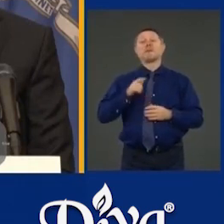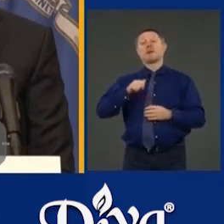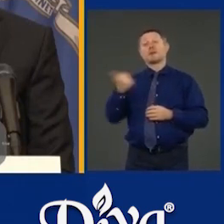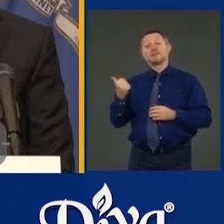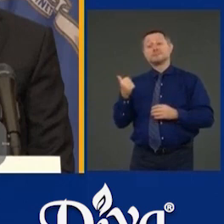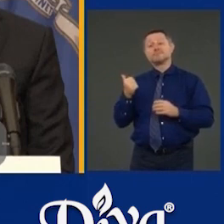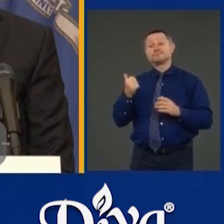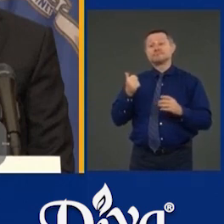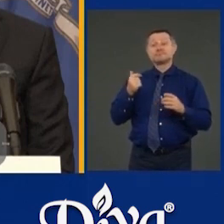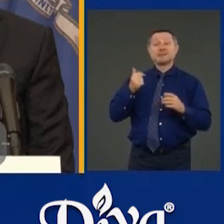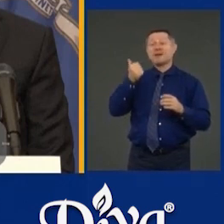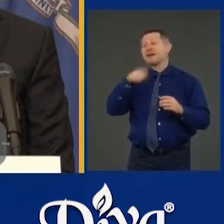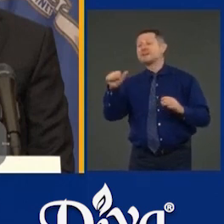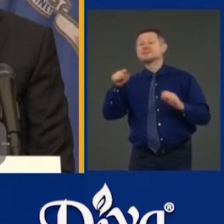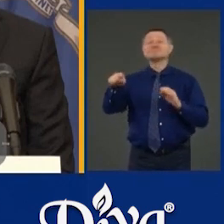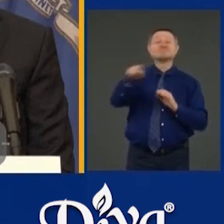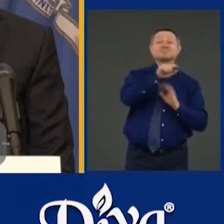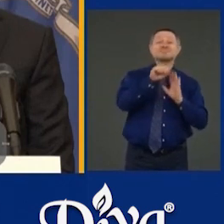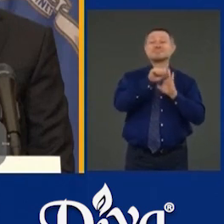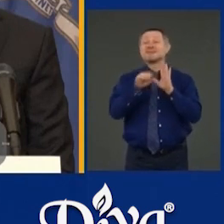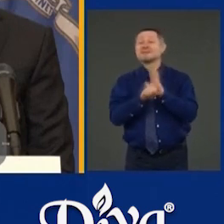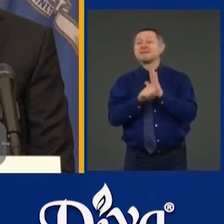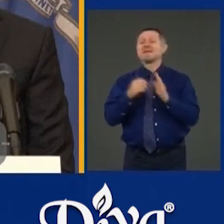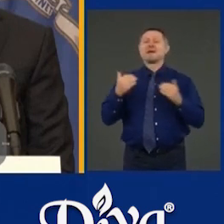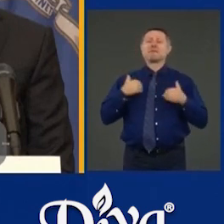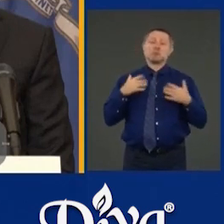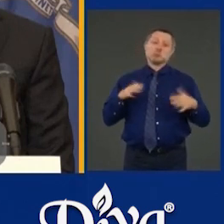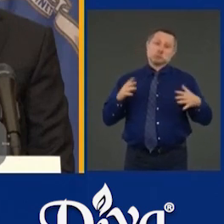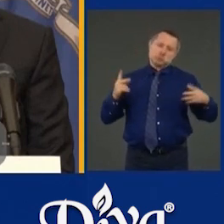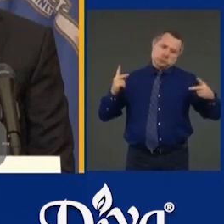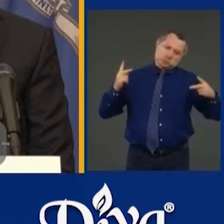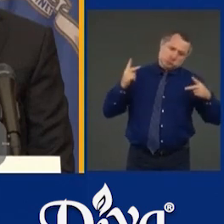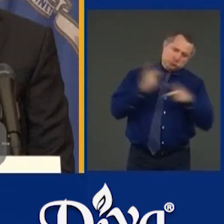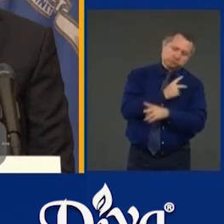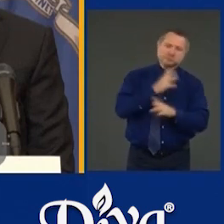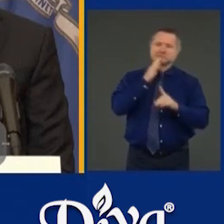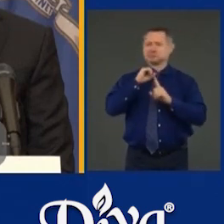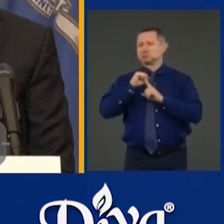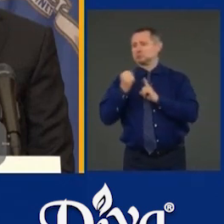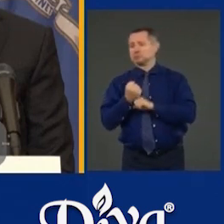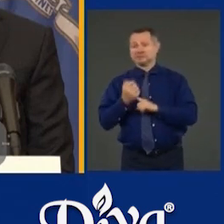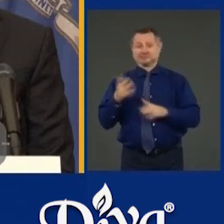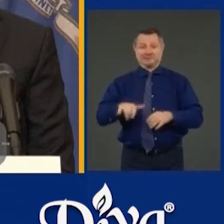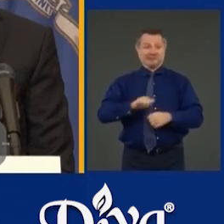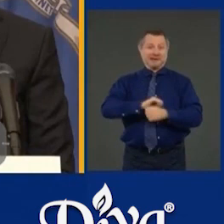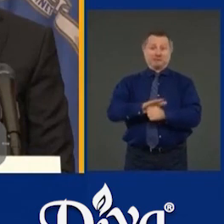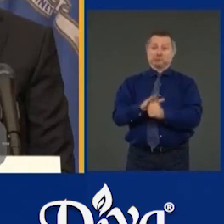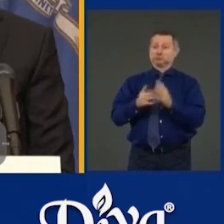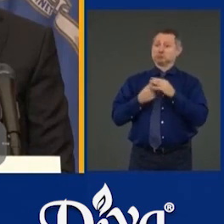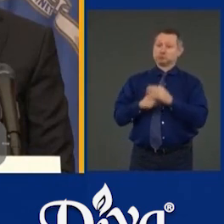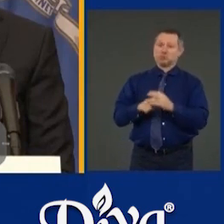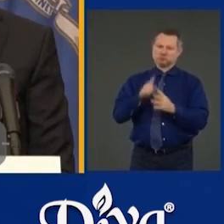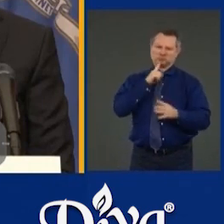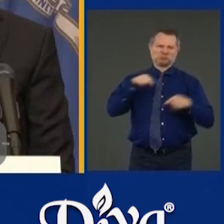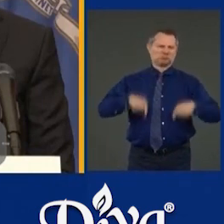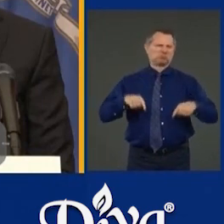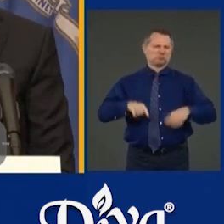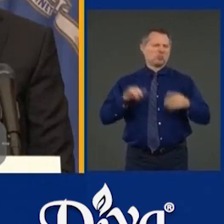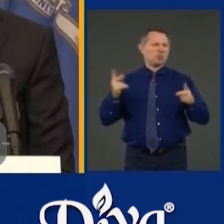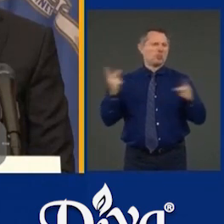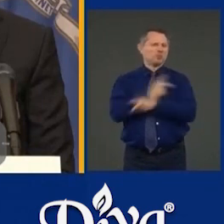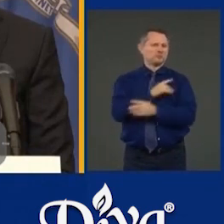handed a worst hand, if you will, when this started than our states. Remember what